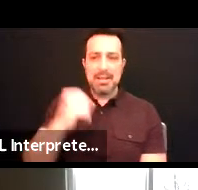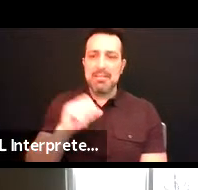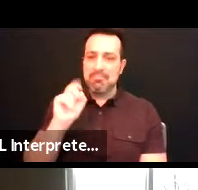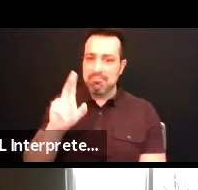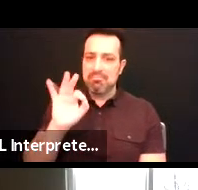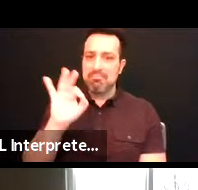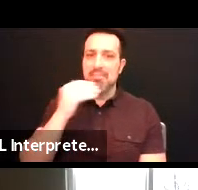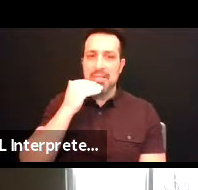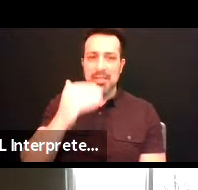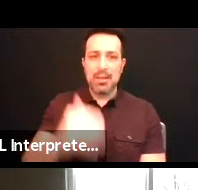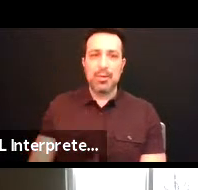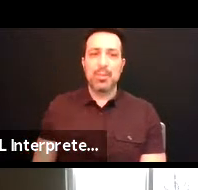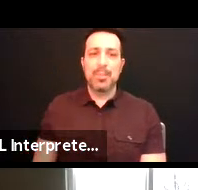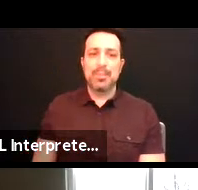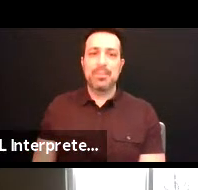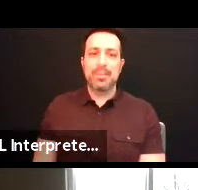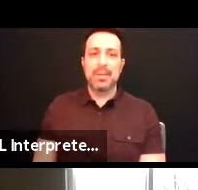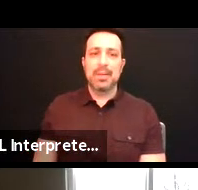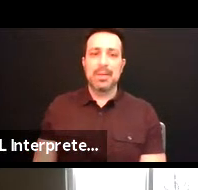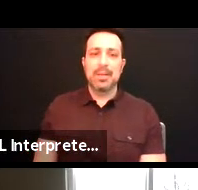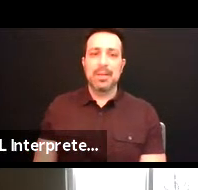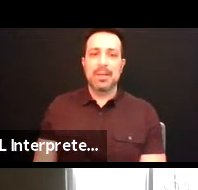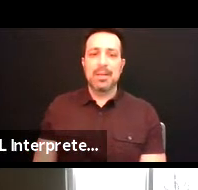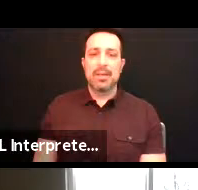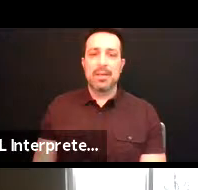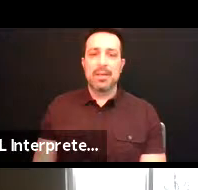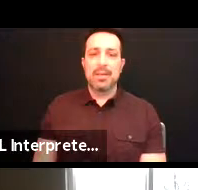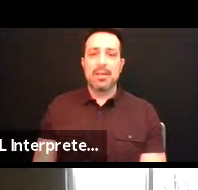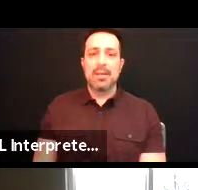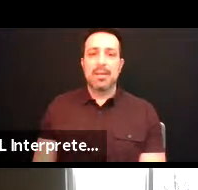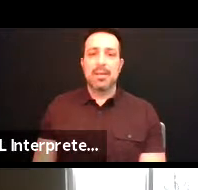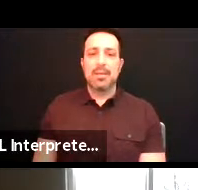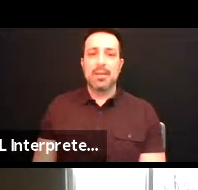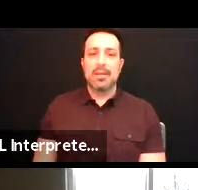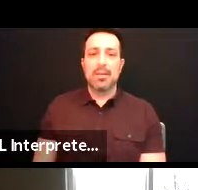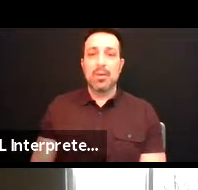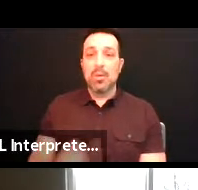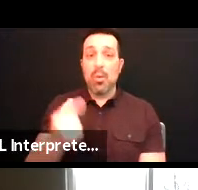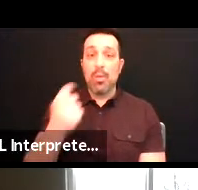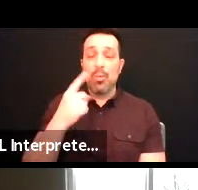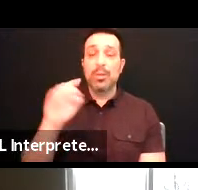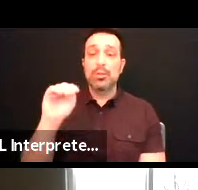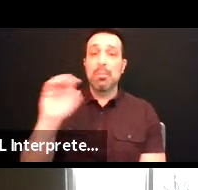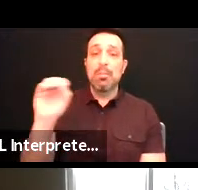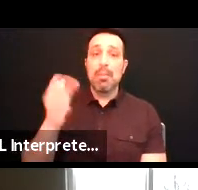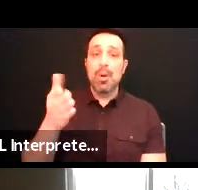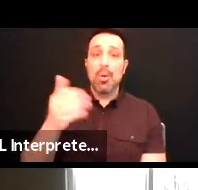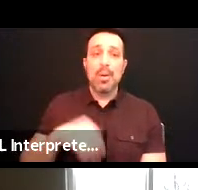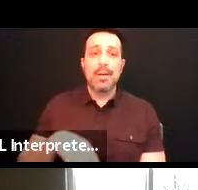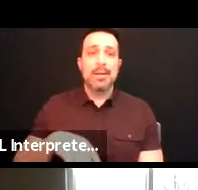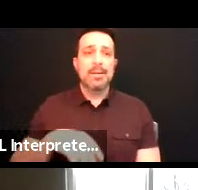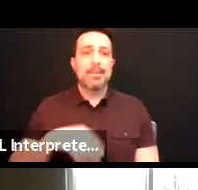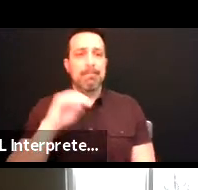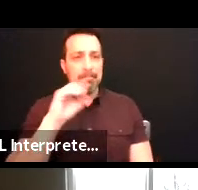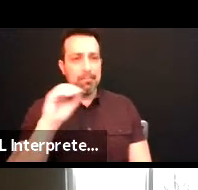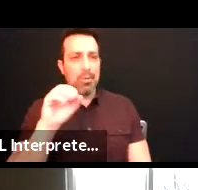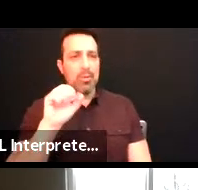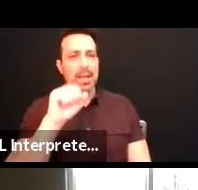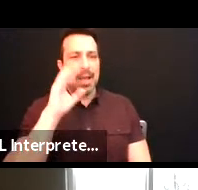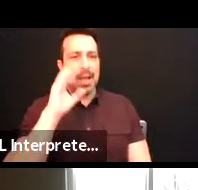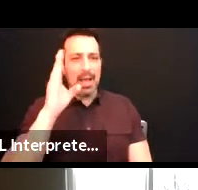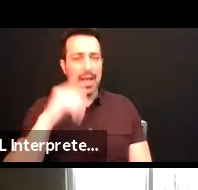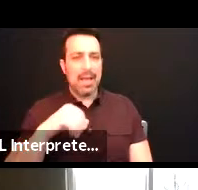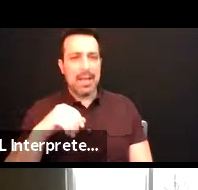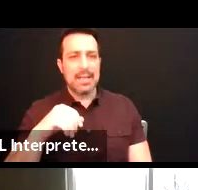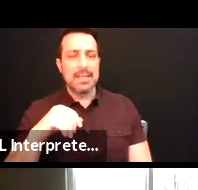Thank you for that question. I just want to, we have another question in Mo. Yeah, hi, this